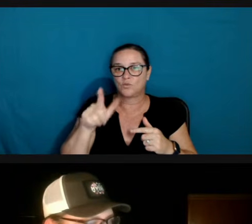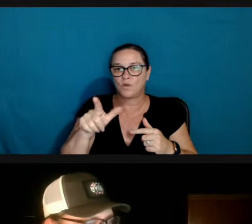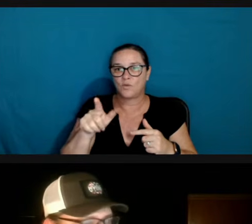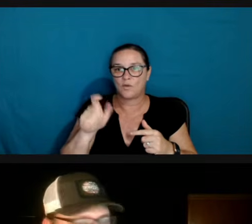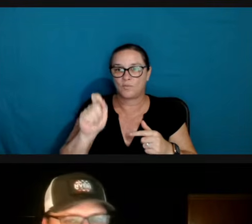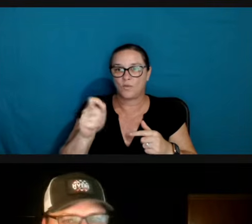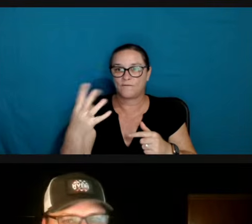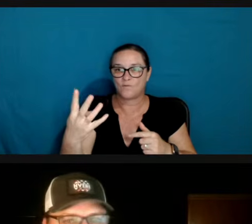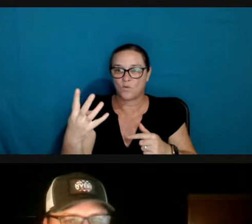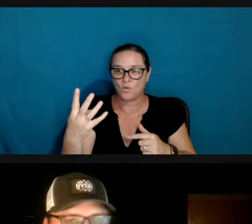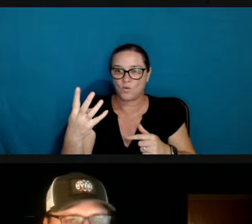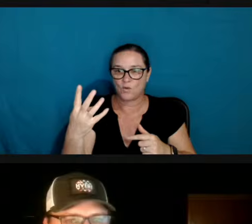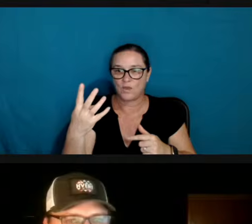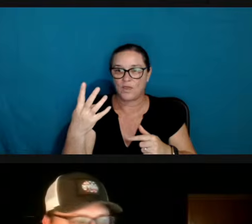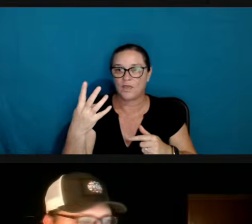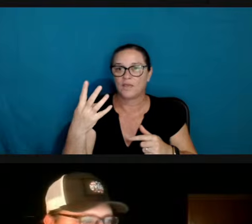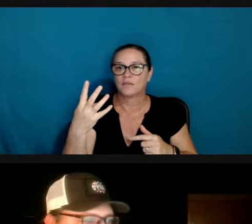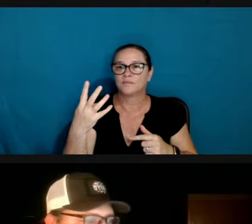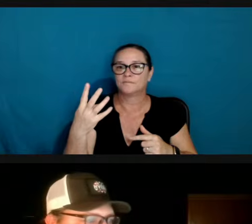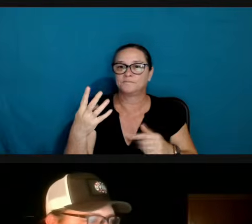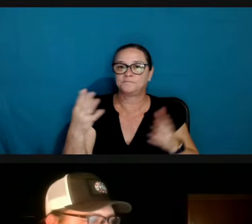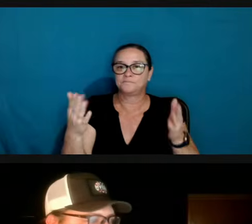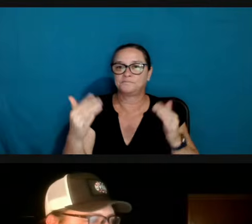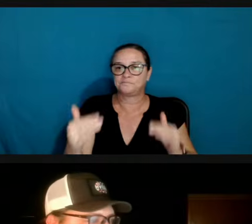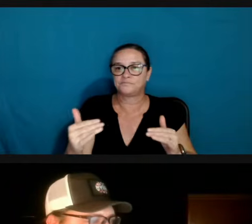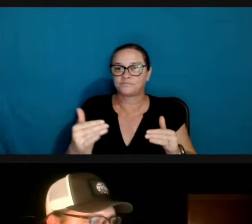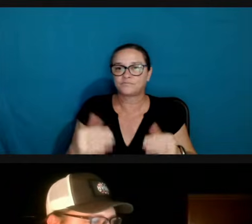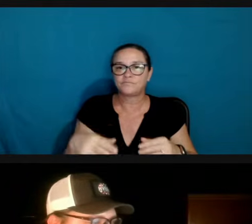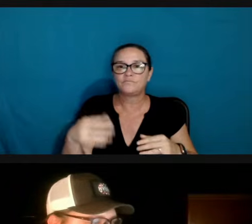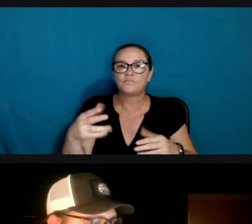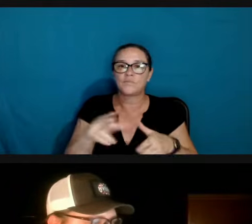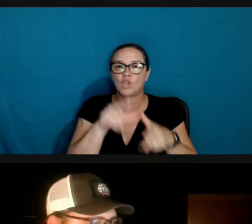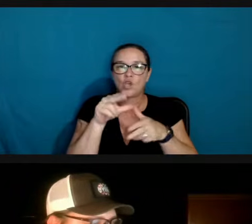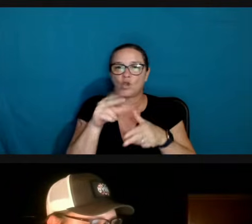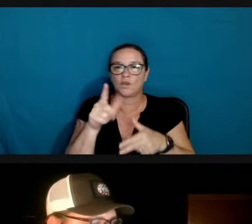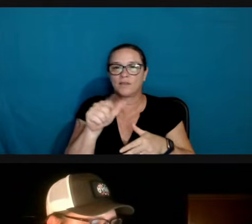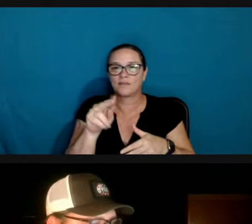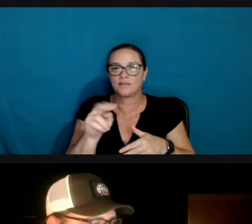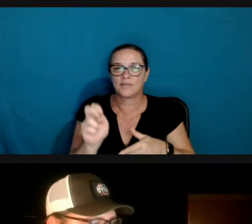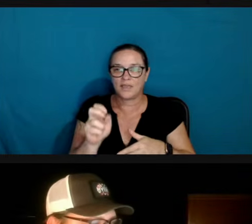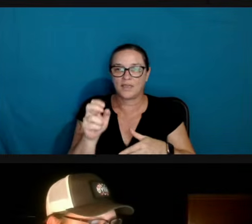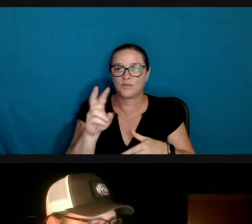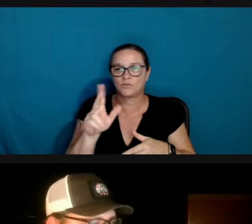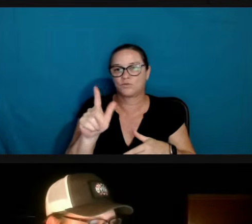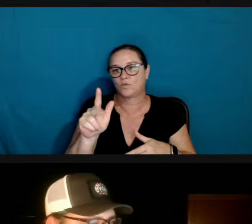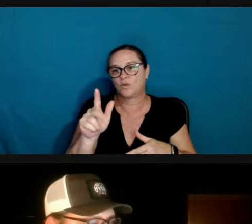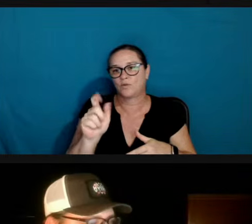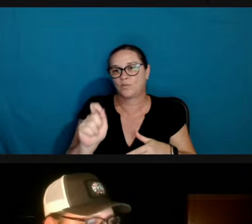21.4 foot reading. And then Hurricane Lane got to